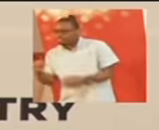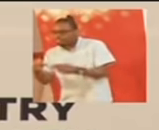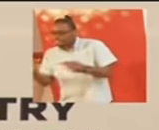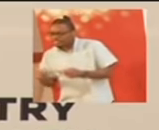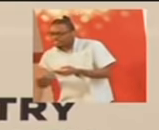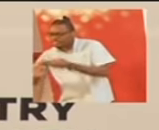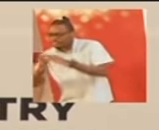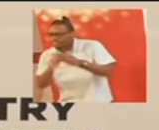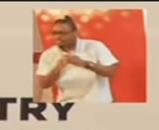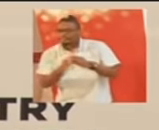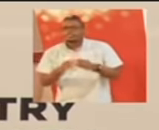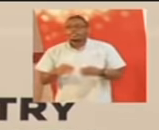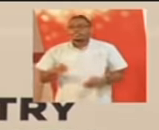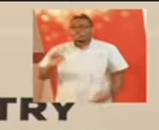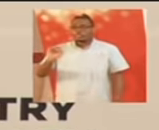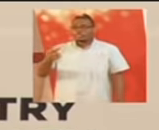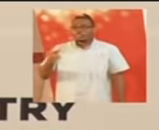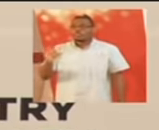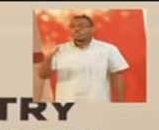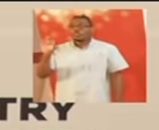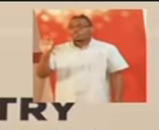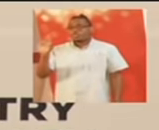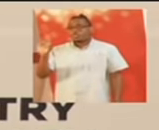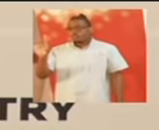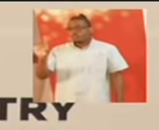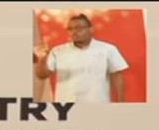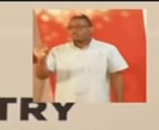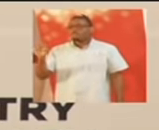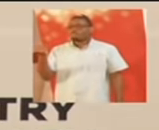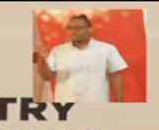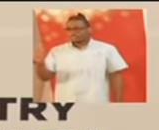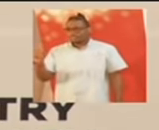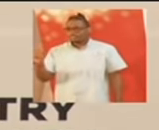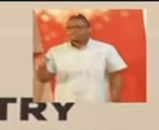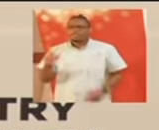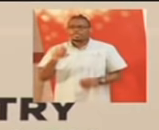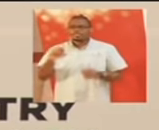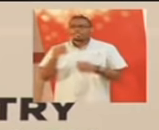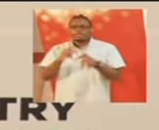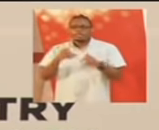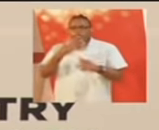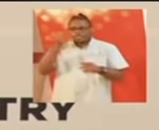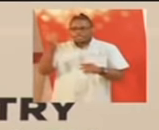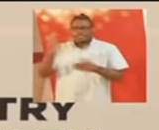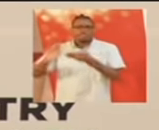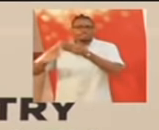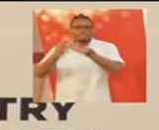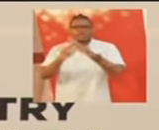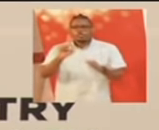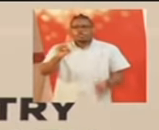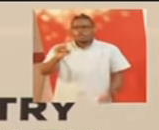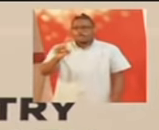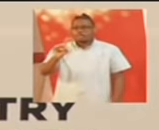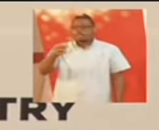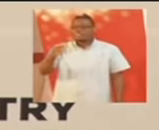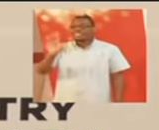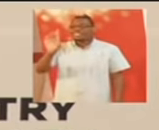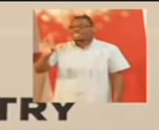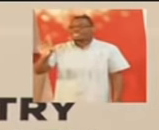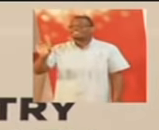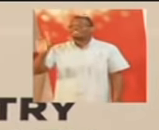at 1,114. Number of recovered community cases are at 1,896.